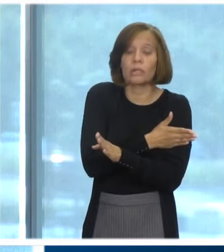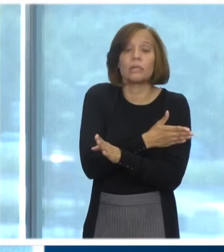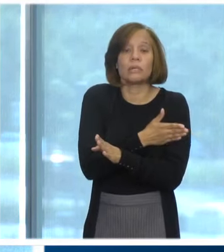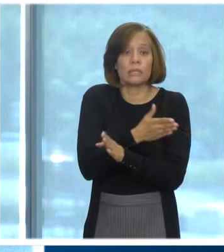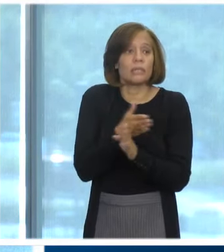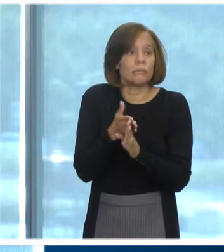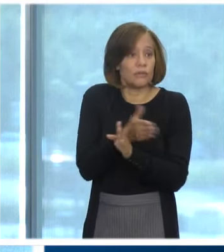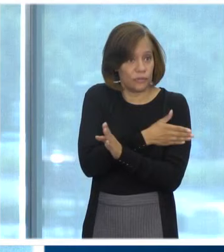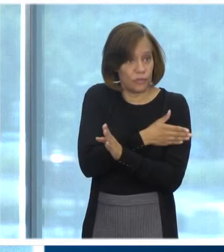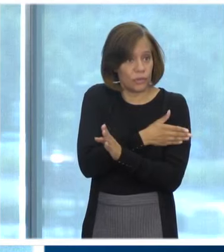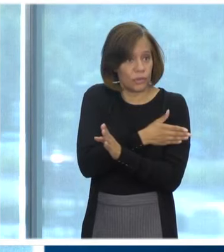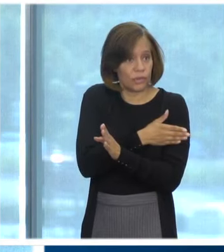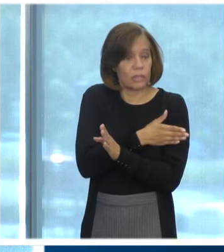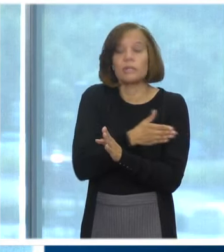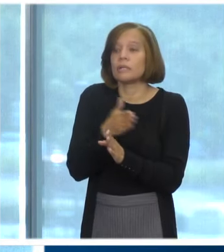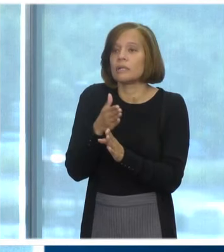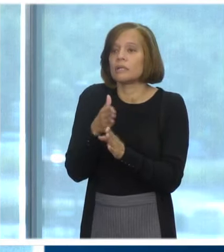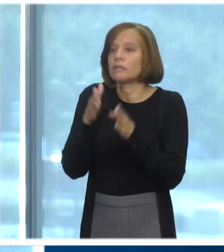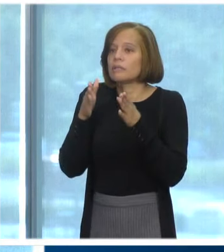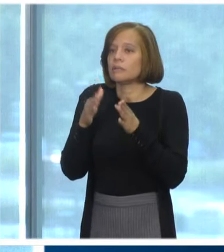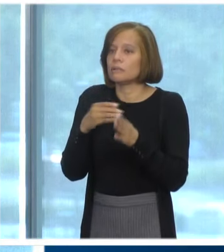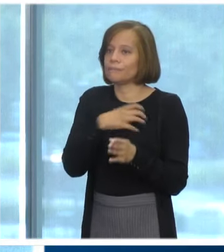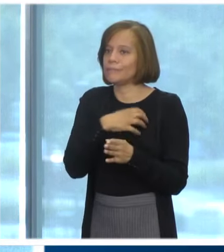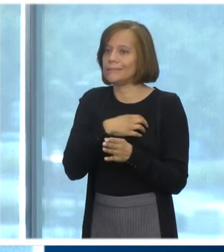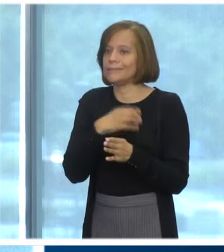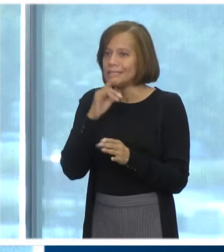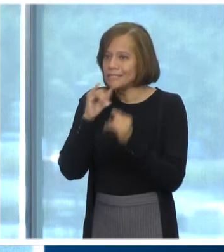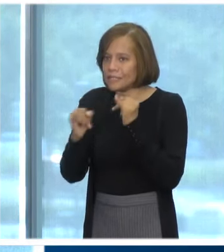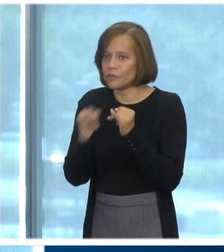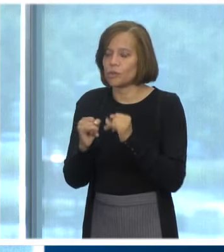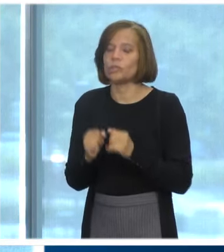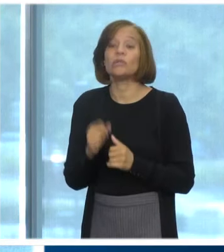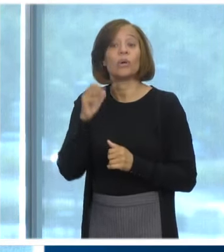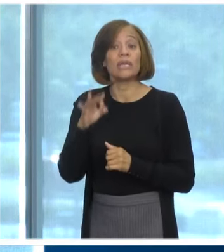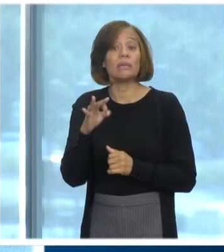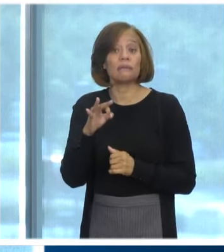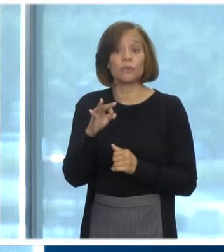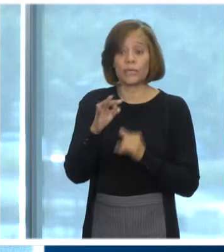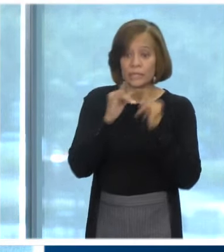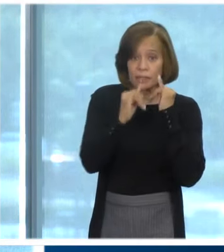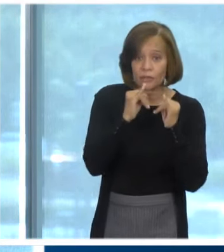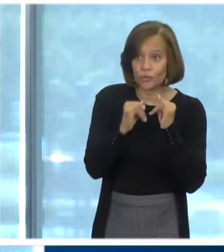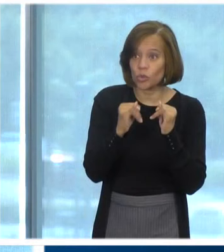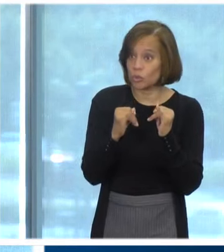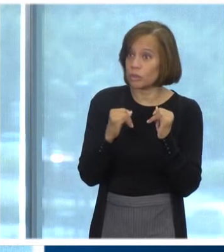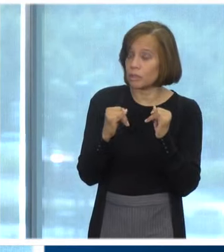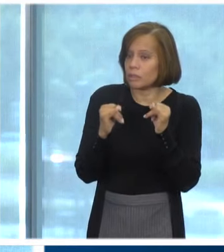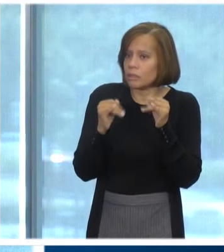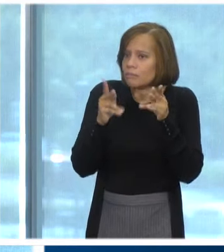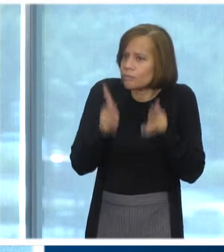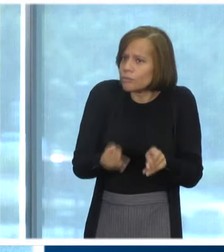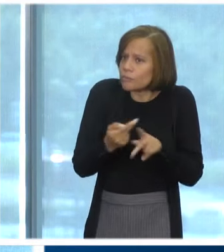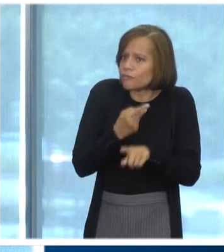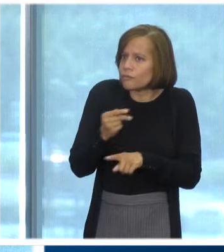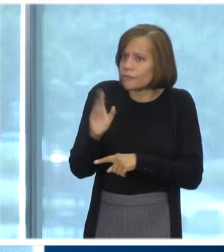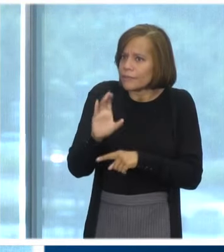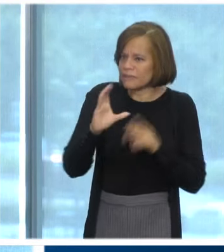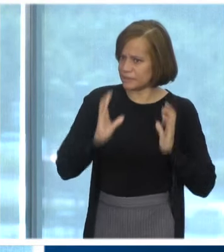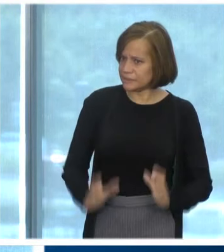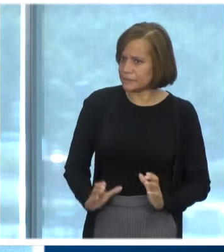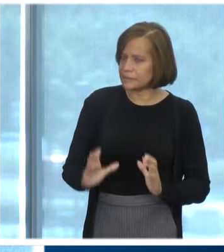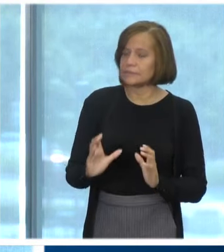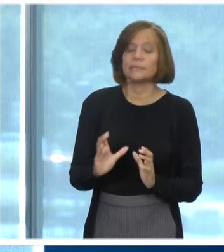officer's interview. So if we interviewed a complainant, a citizen who brought forward a valid complaint,